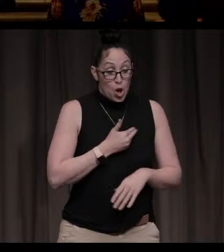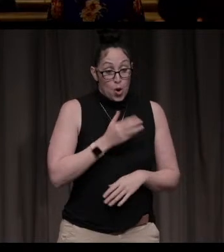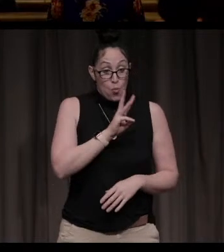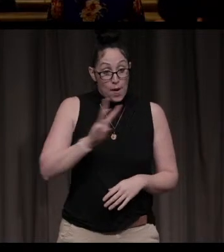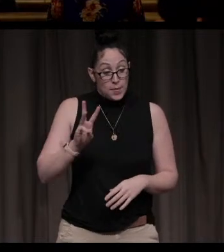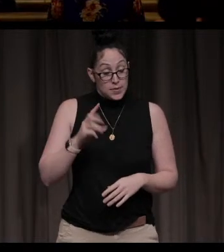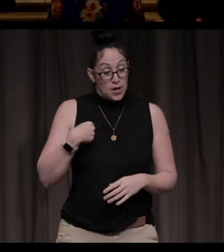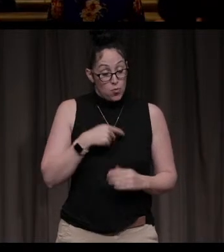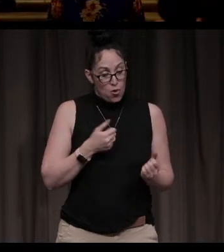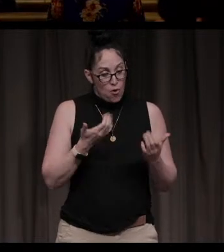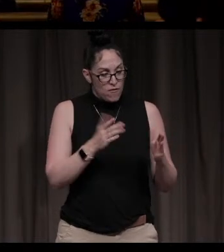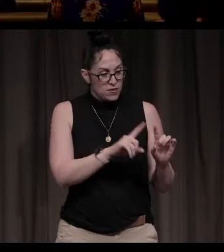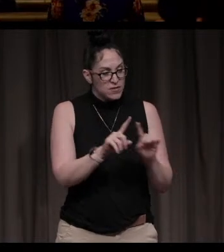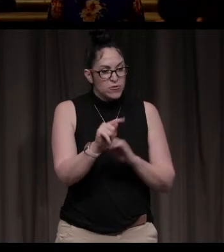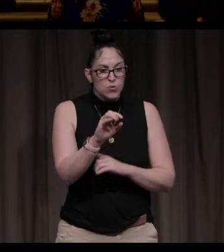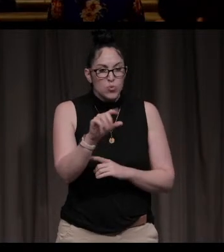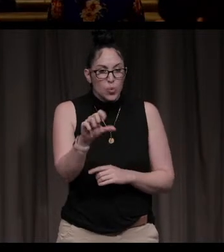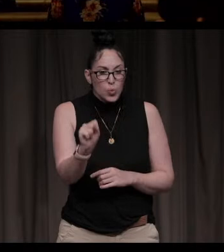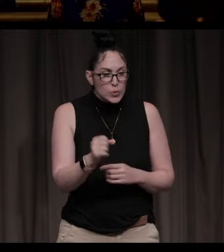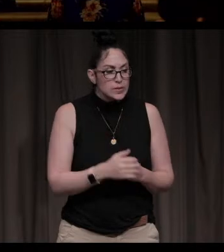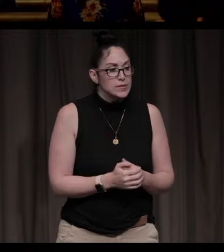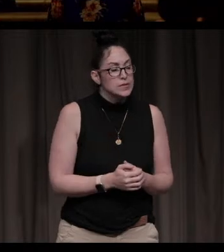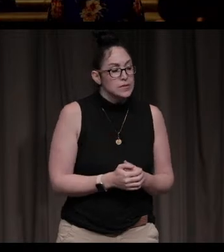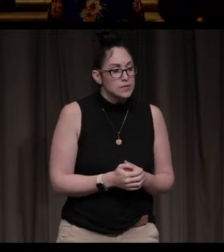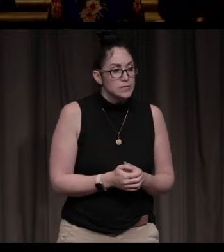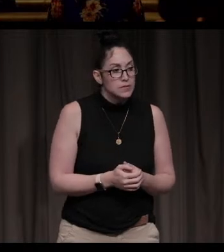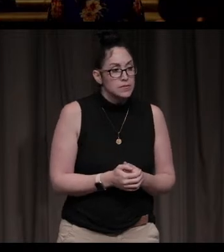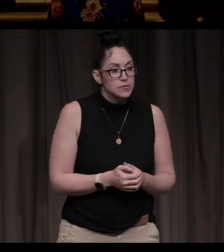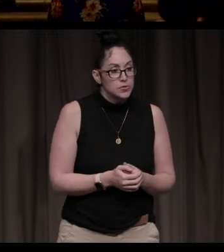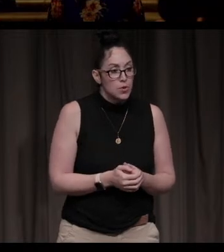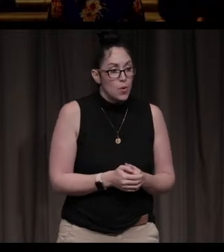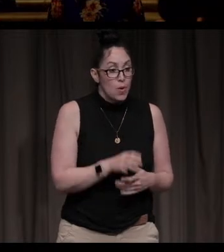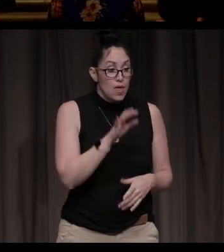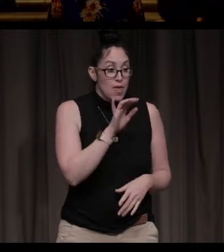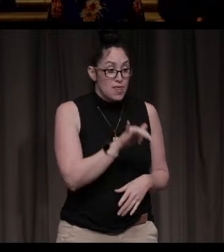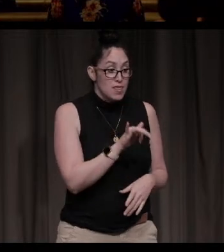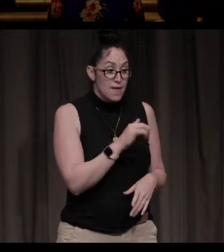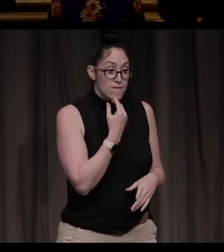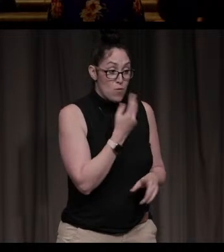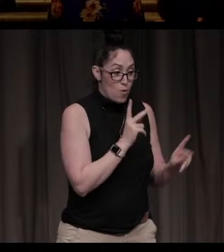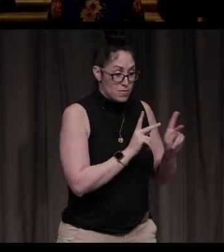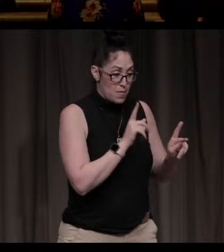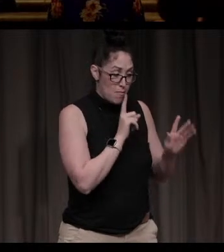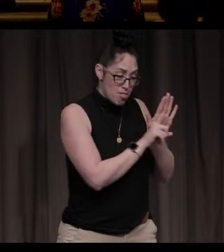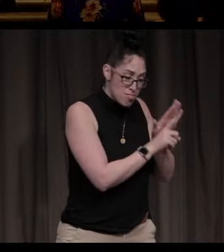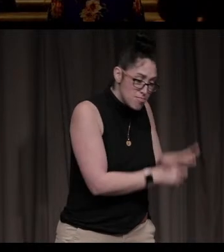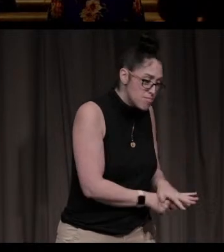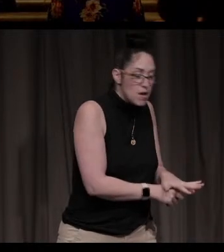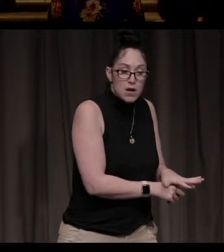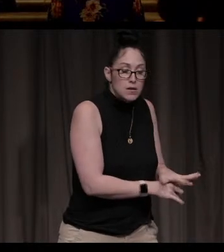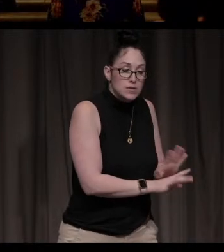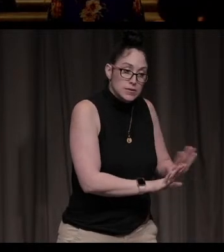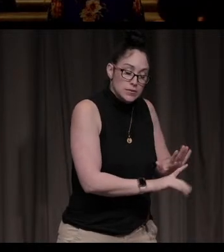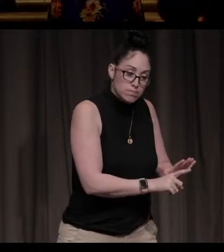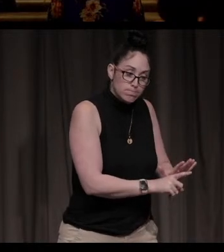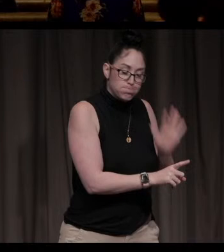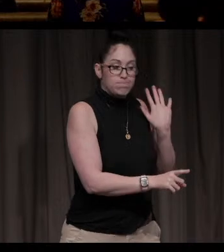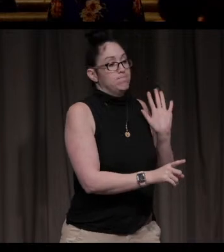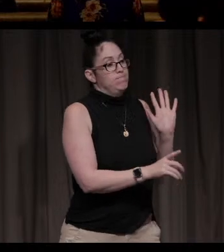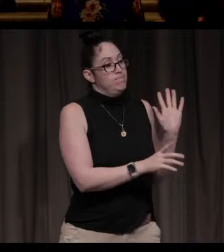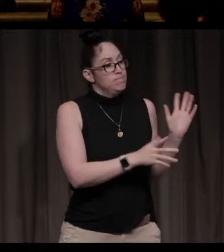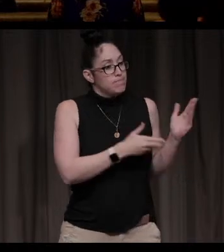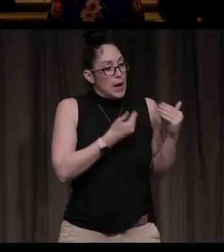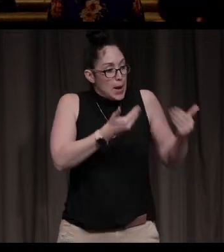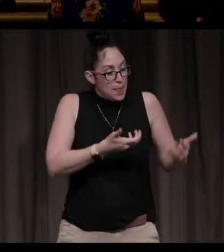it talks about centering the marginalized voices, diverting the benefits that we can get as we transition to clean